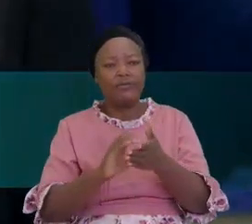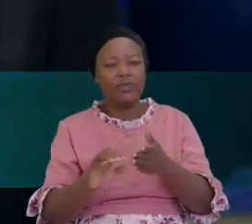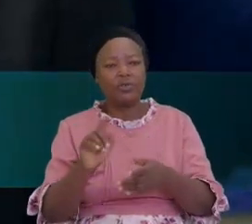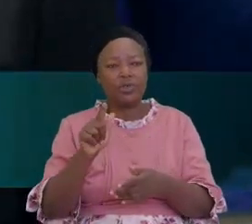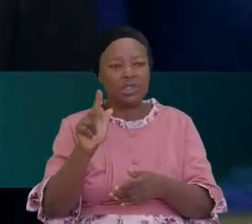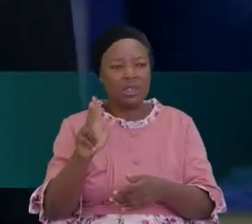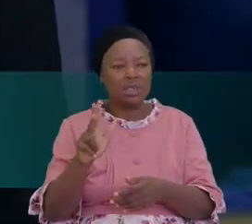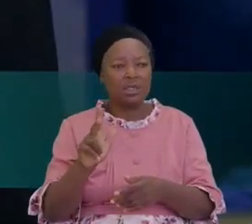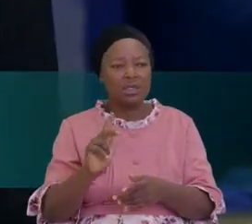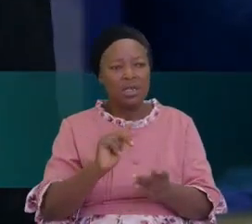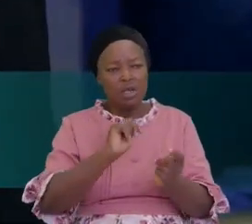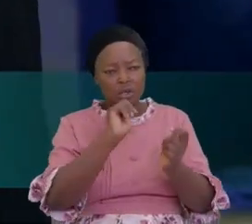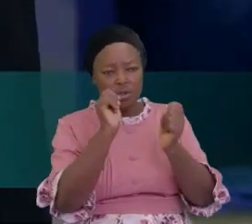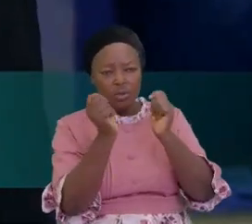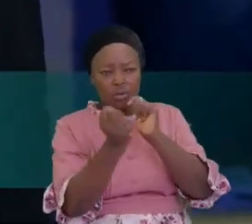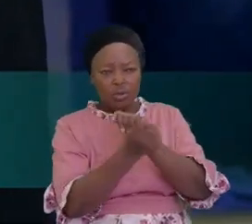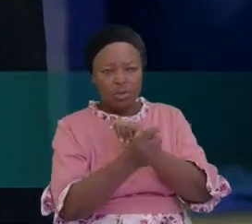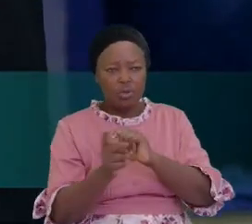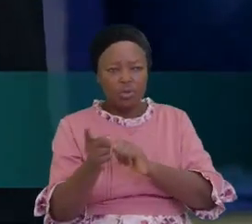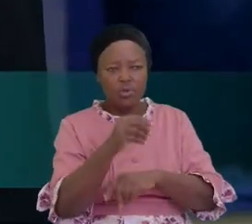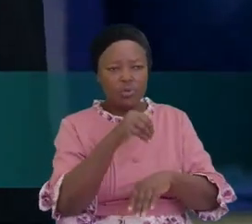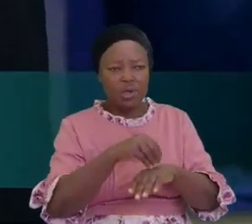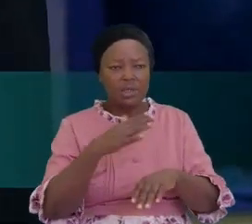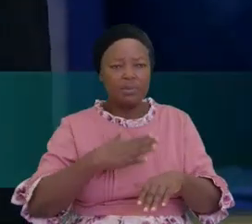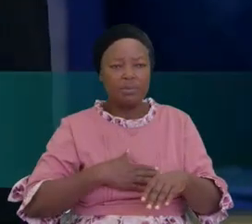23. Turn you at my reproof.